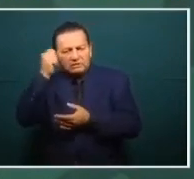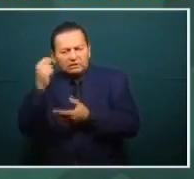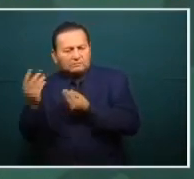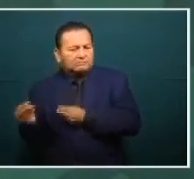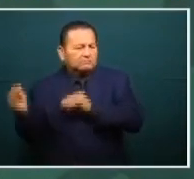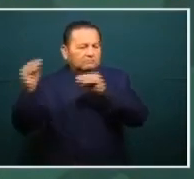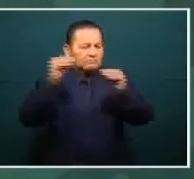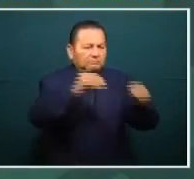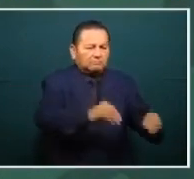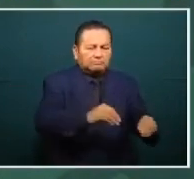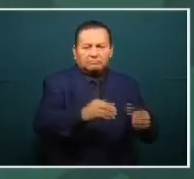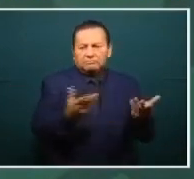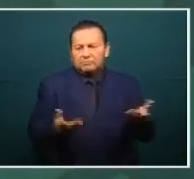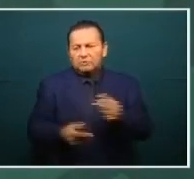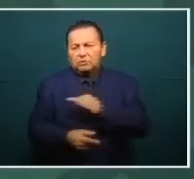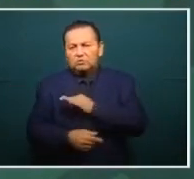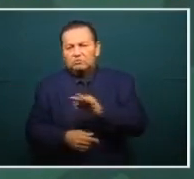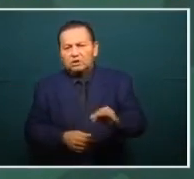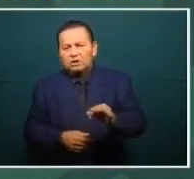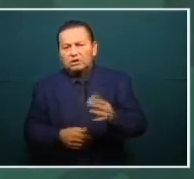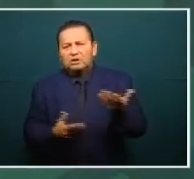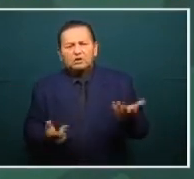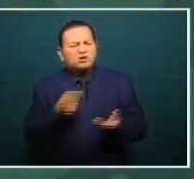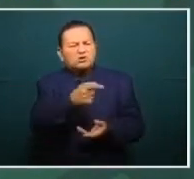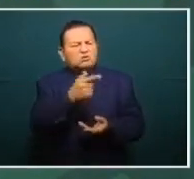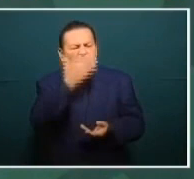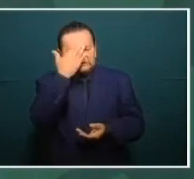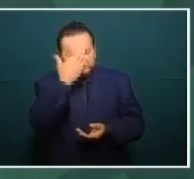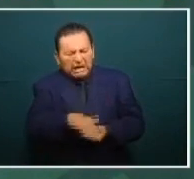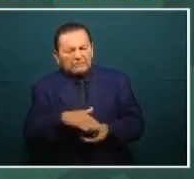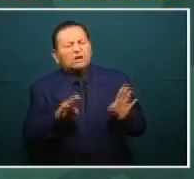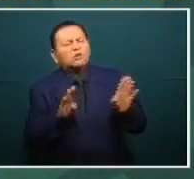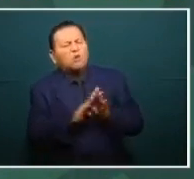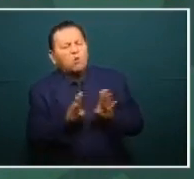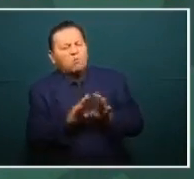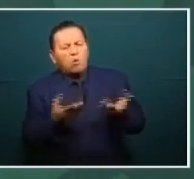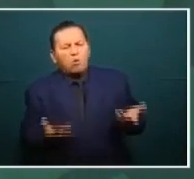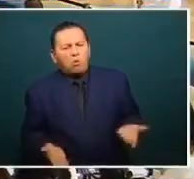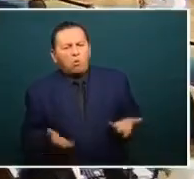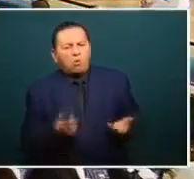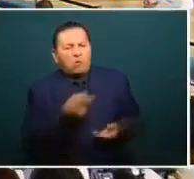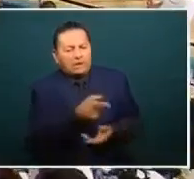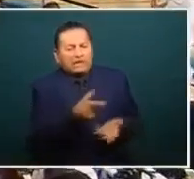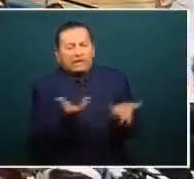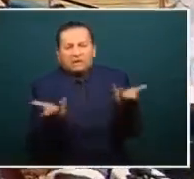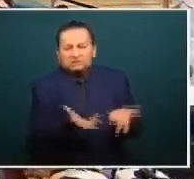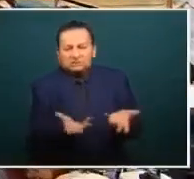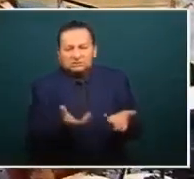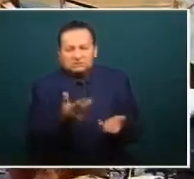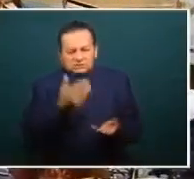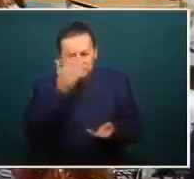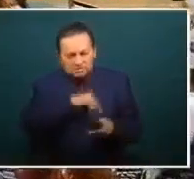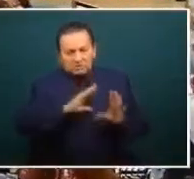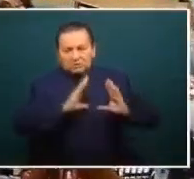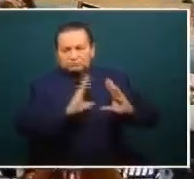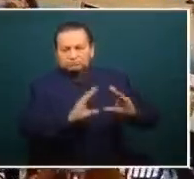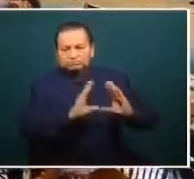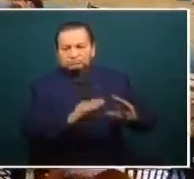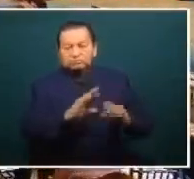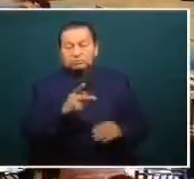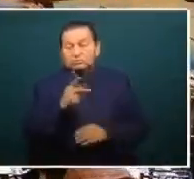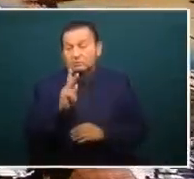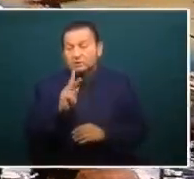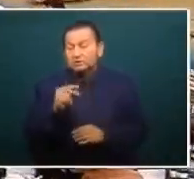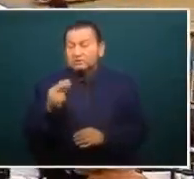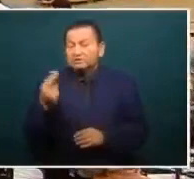We can even give the assistance a know-how. Oh, they have the know-how how to do it.